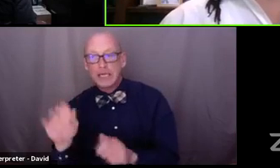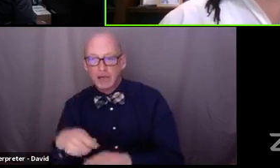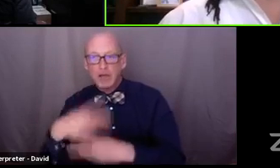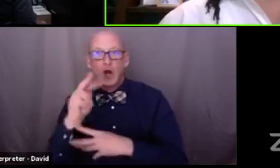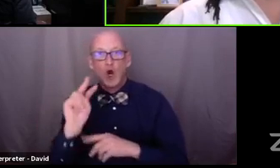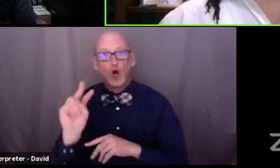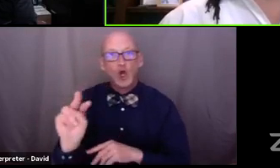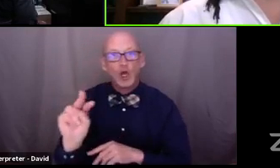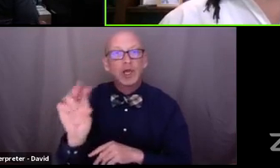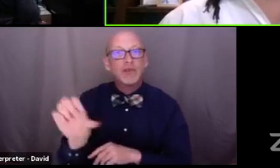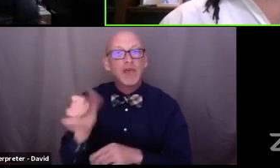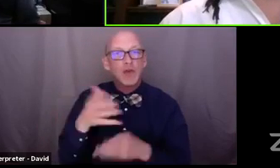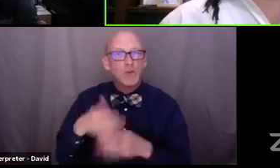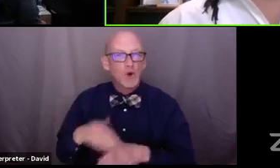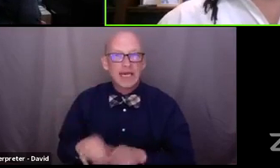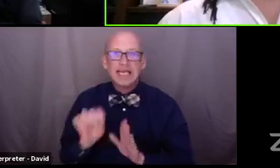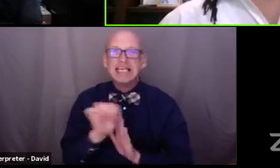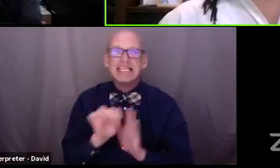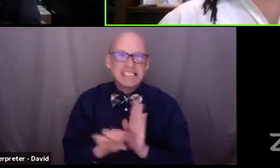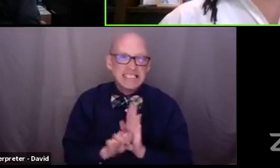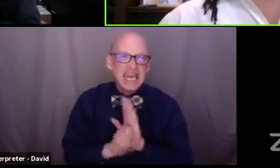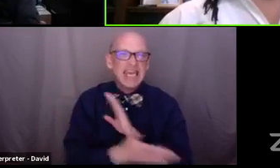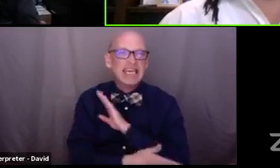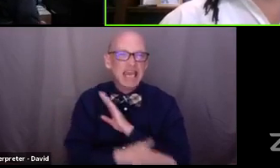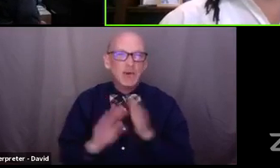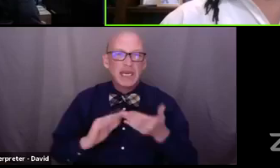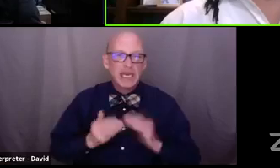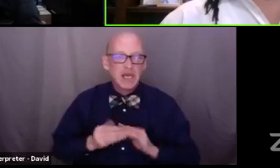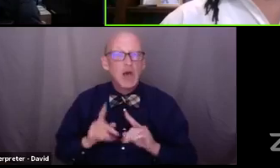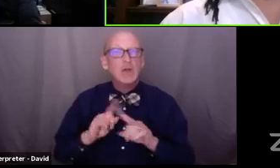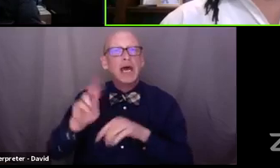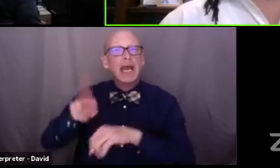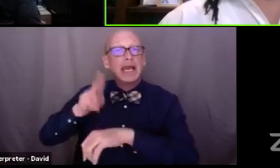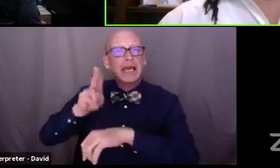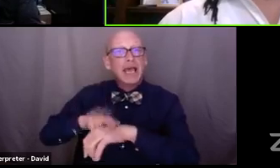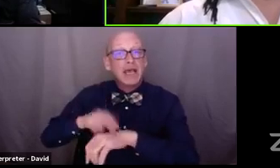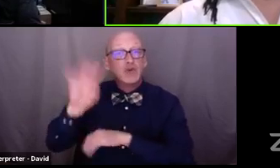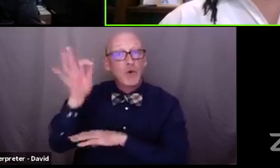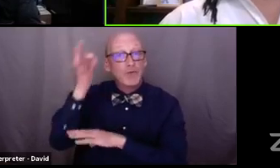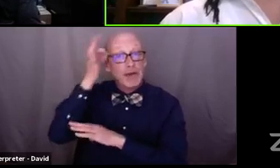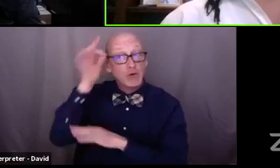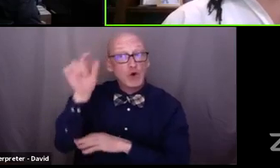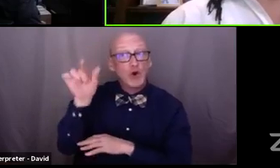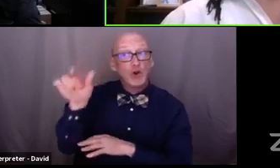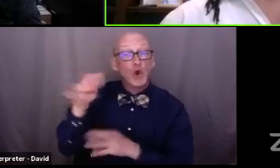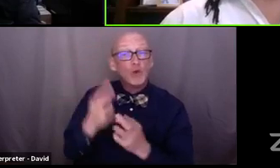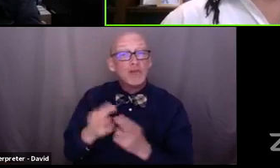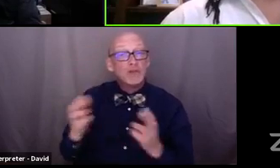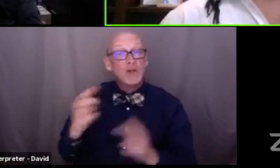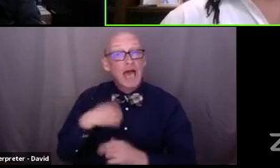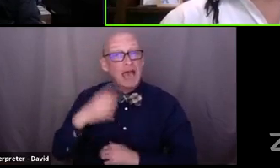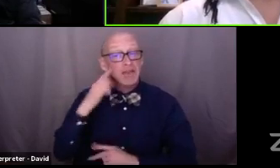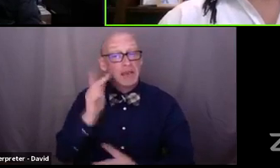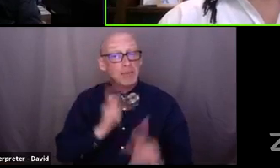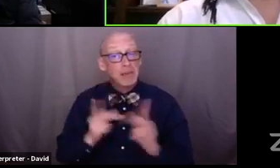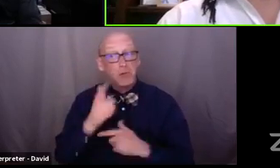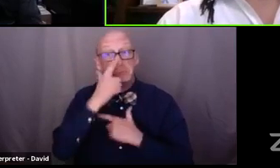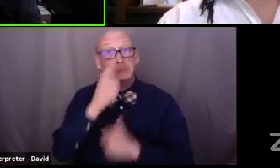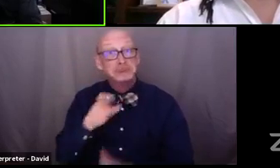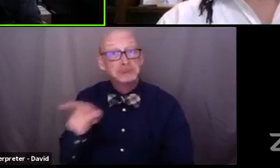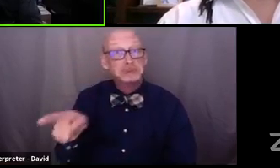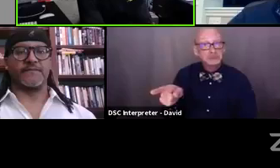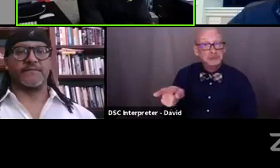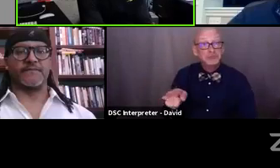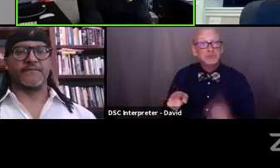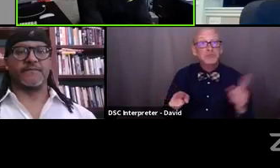other breakdown are just at the state, county, city level, local level, but the national resources are something that I think people would find interest here. Yeah,